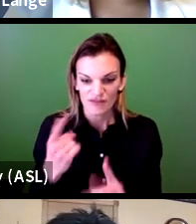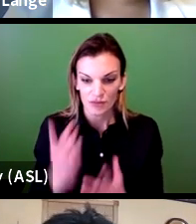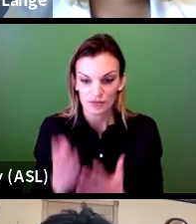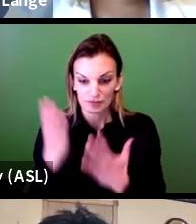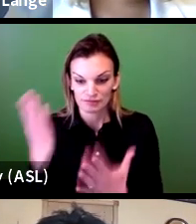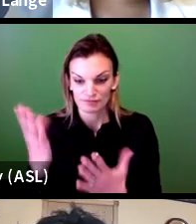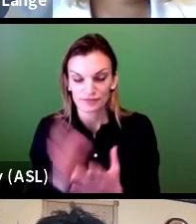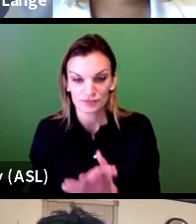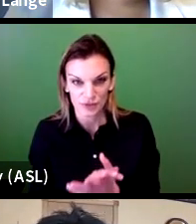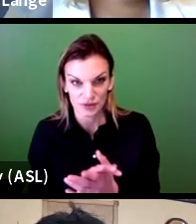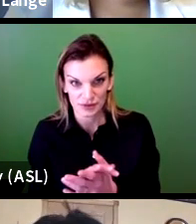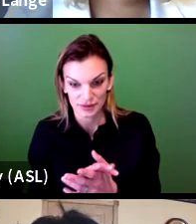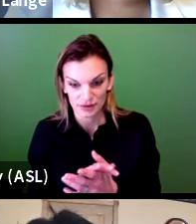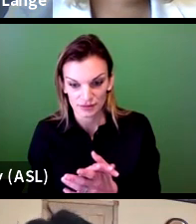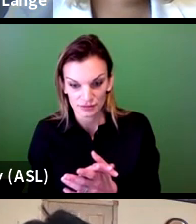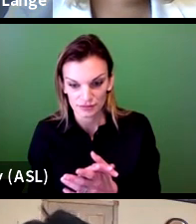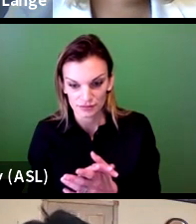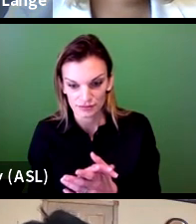posting.